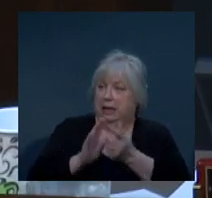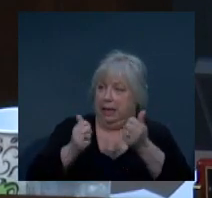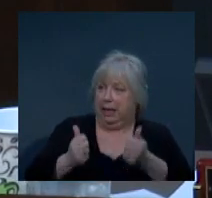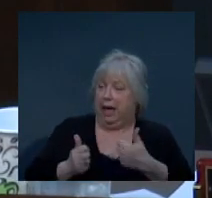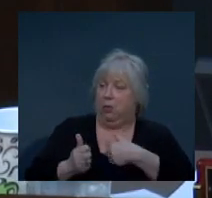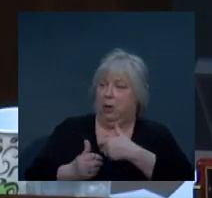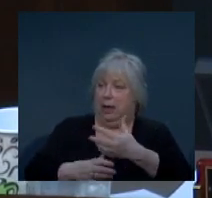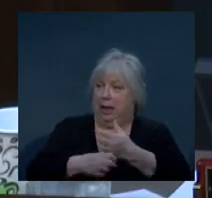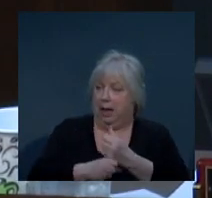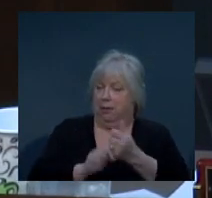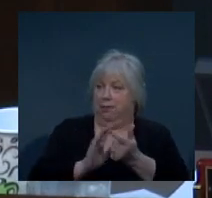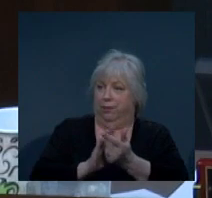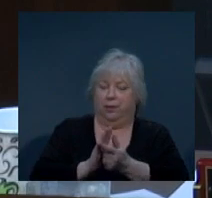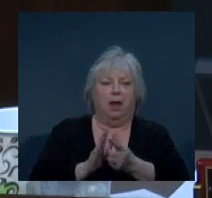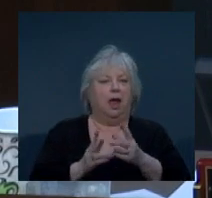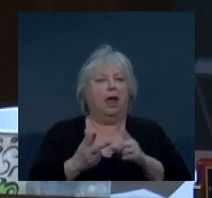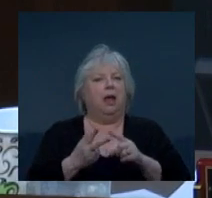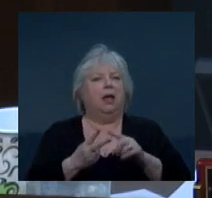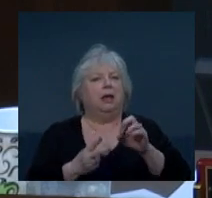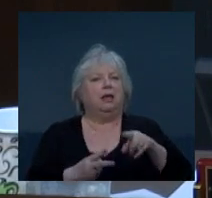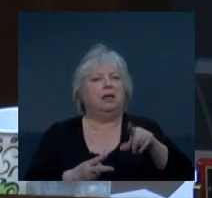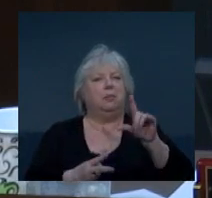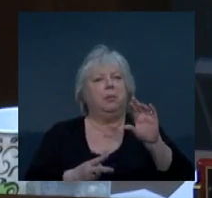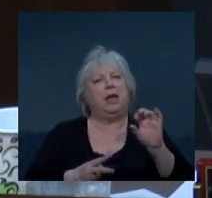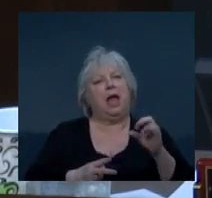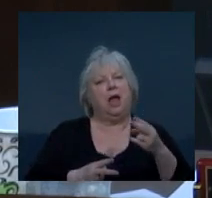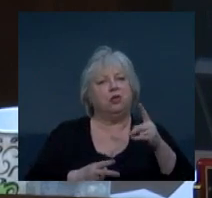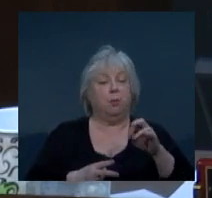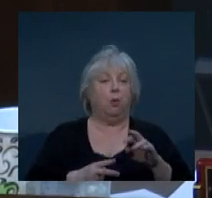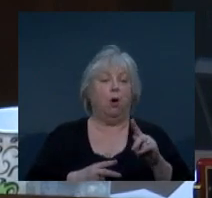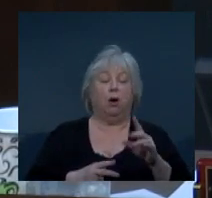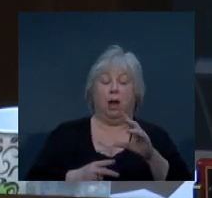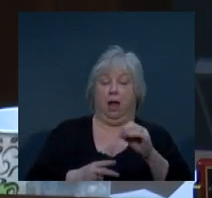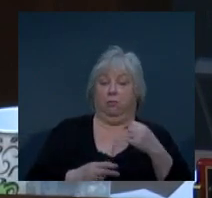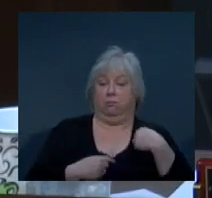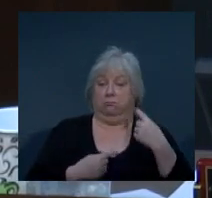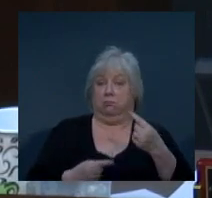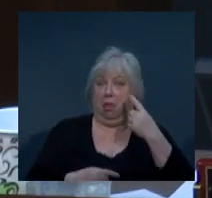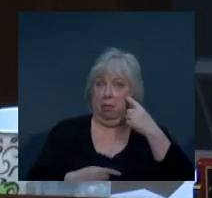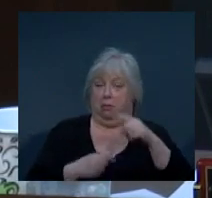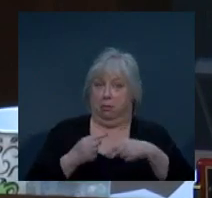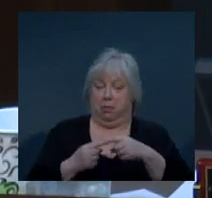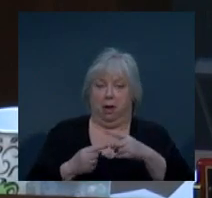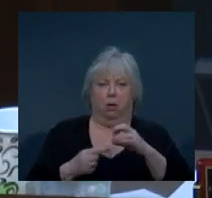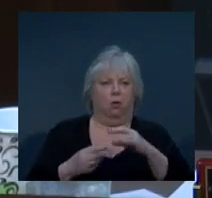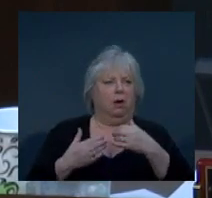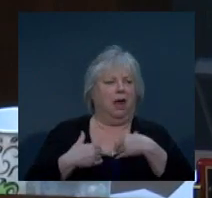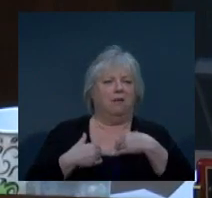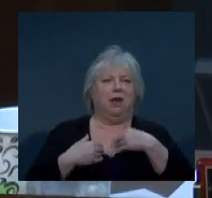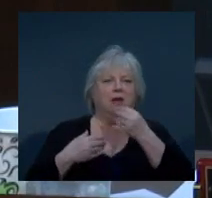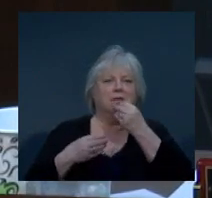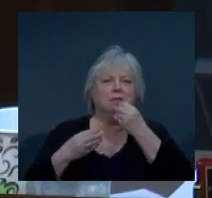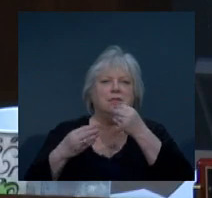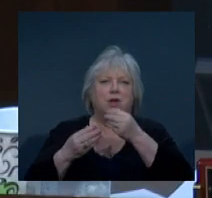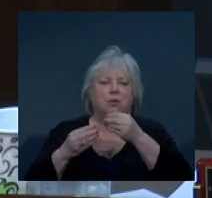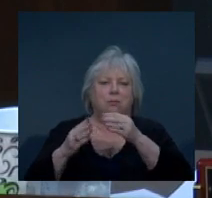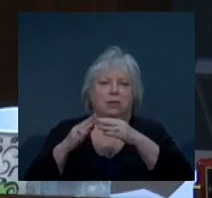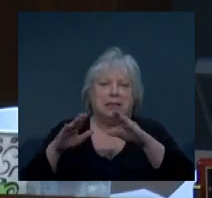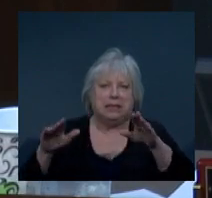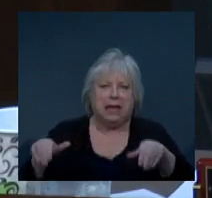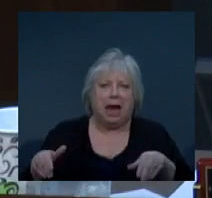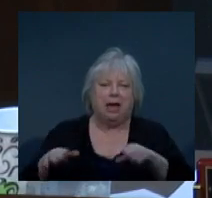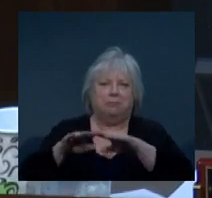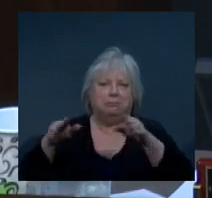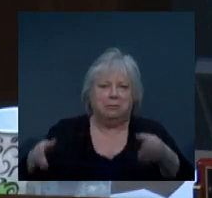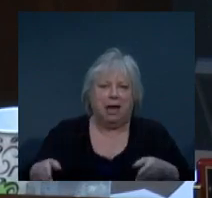that? Also, the splash park. Have we even thought about, or can we even think about having concession stands out there where